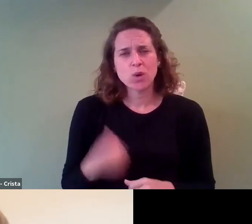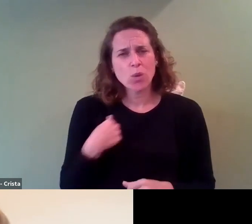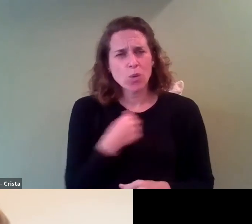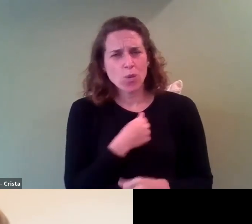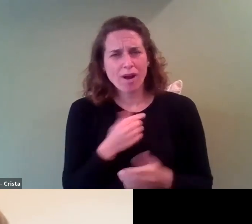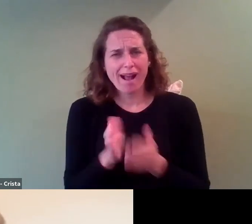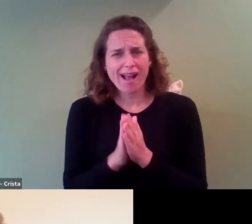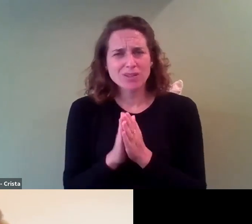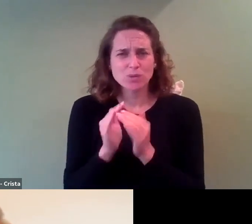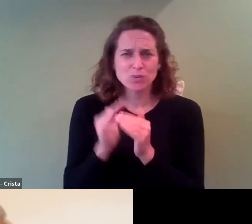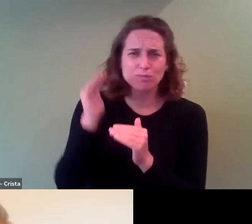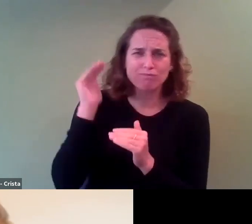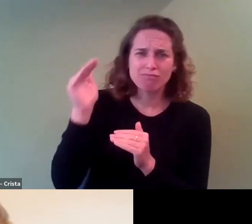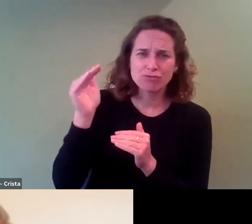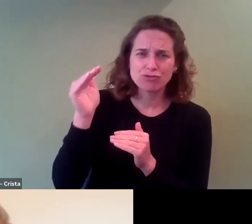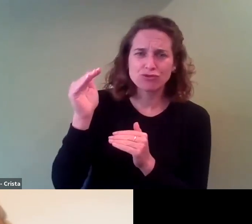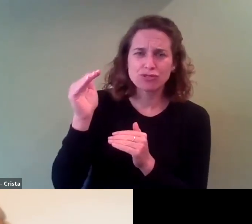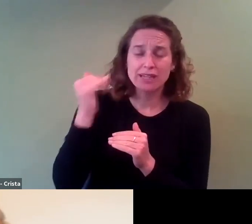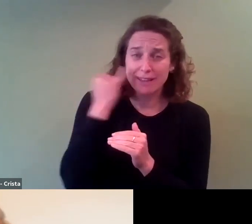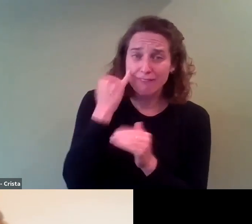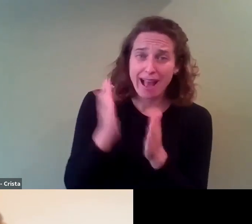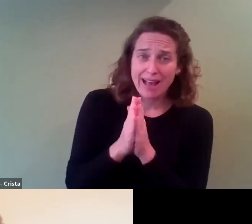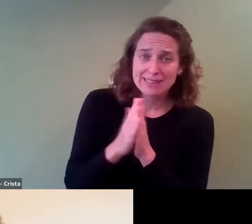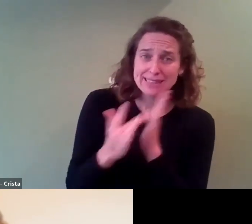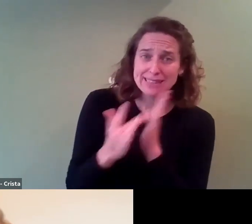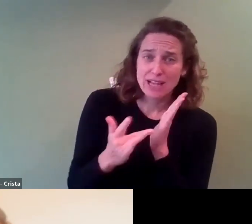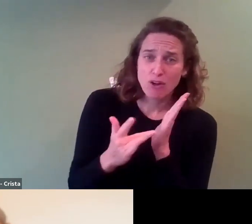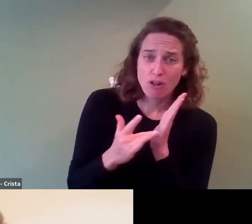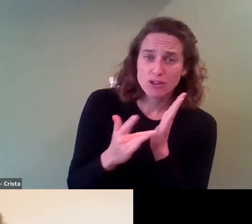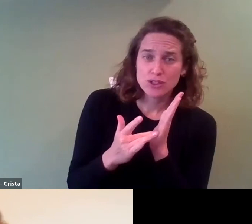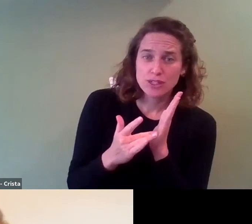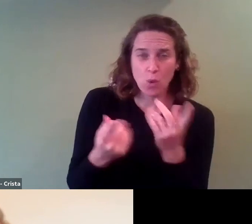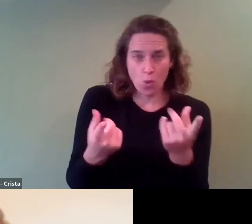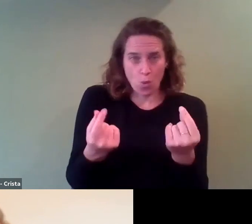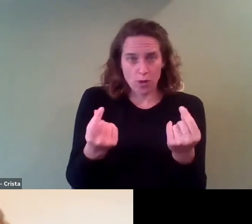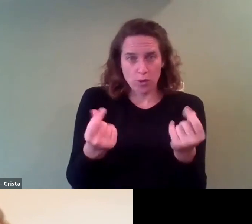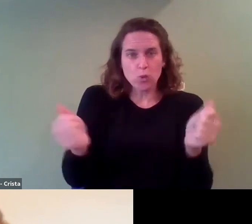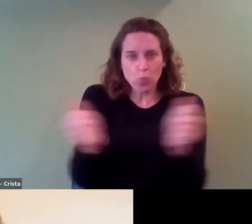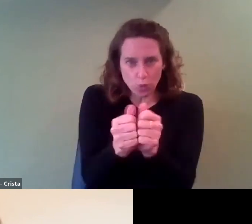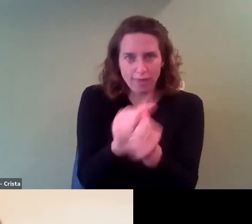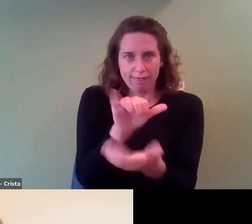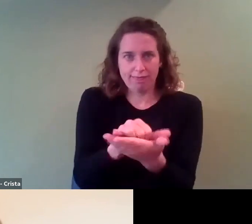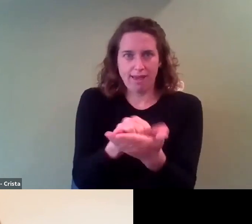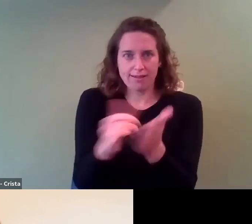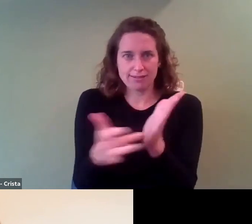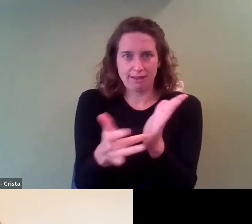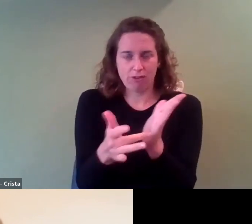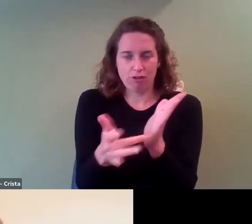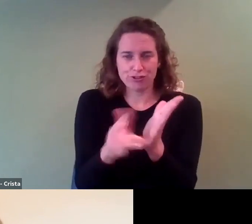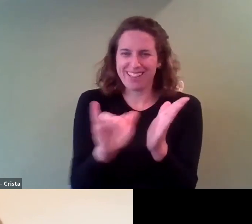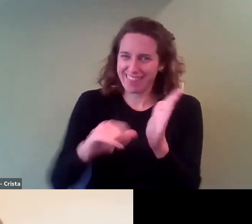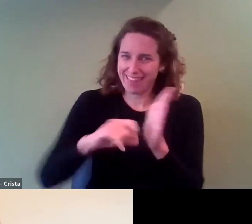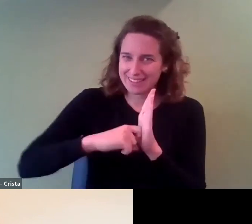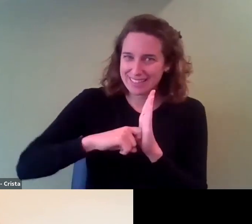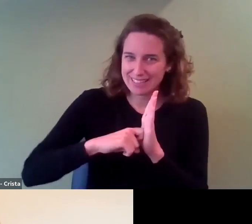the technology to do anything for us. It's what we do with the technology that matters, right? And so we're